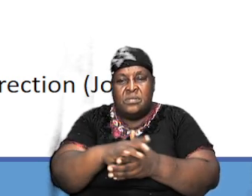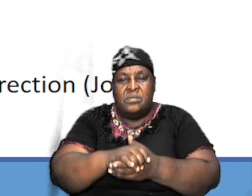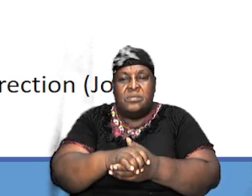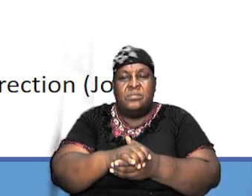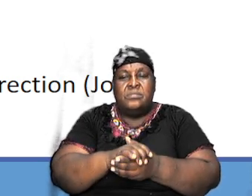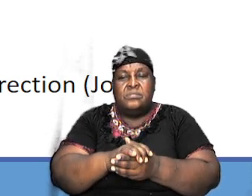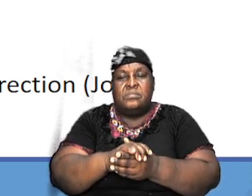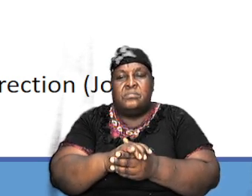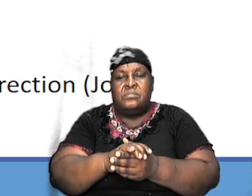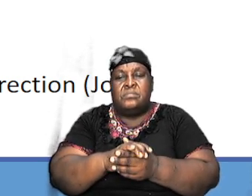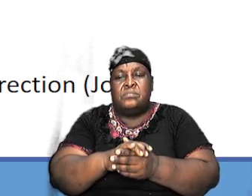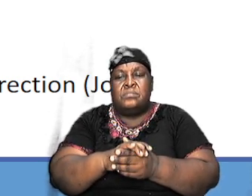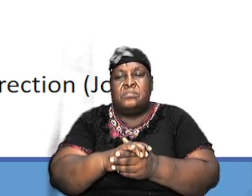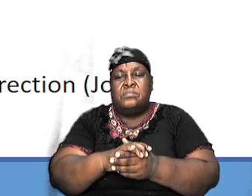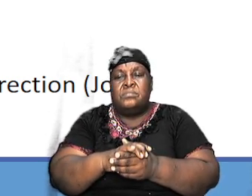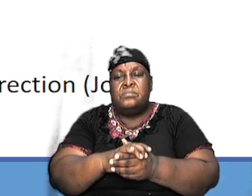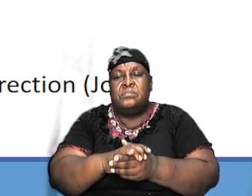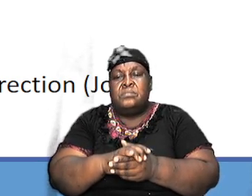John 18, verse